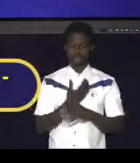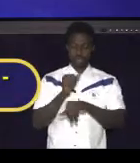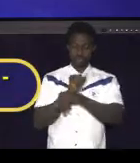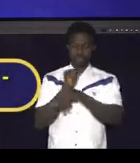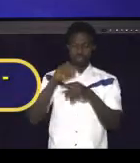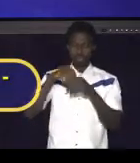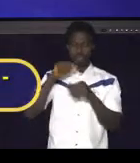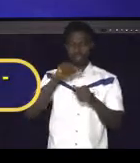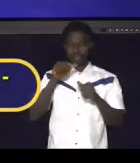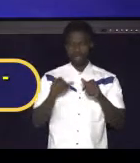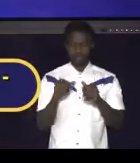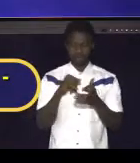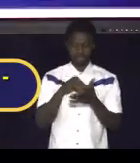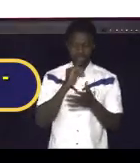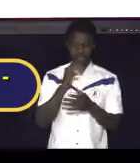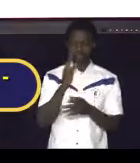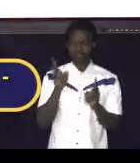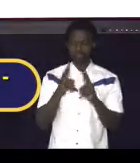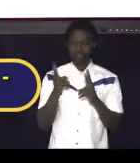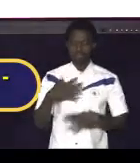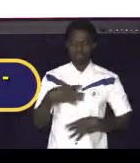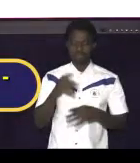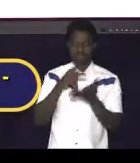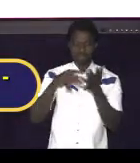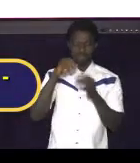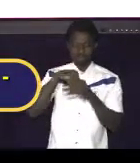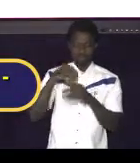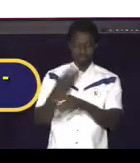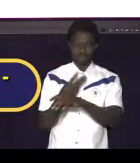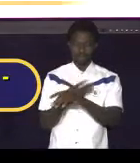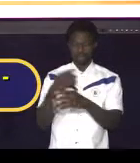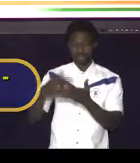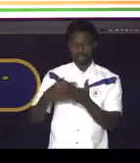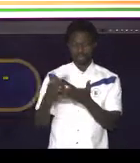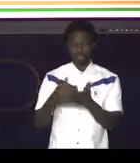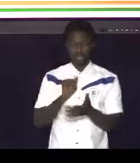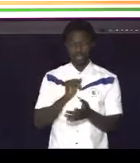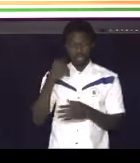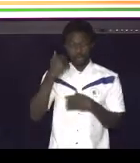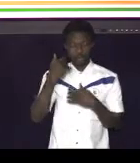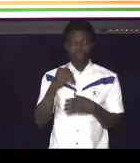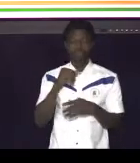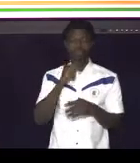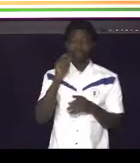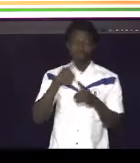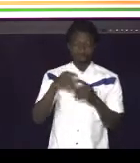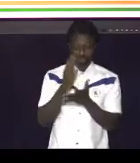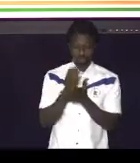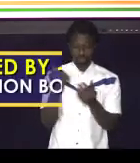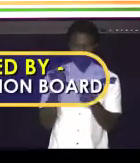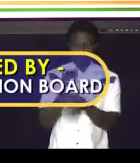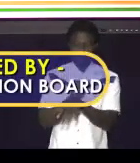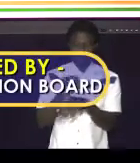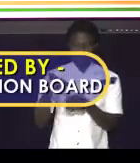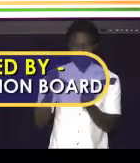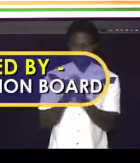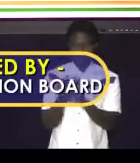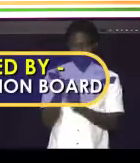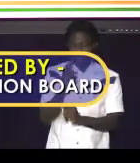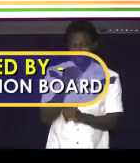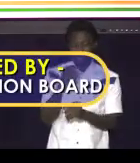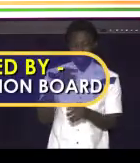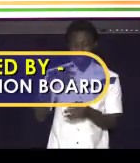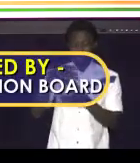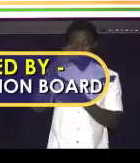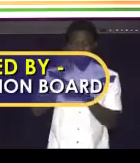very interesting part of mathematics. Sometimes I wish not to stop working with them. You'll find that angles are enjoyable for you to work with